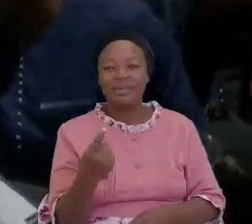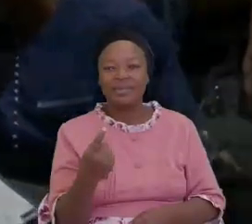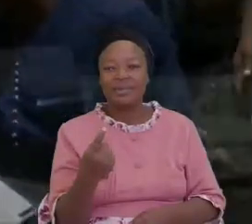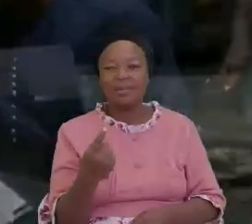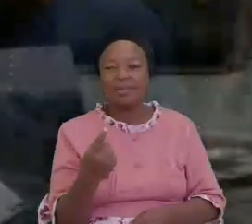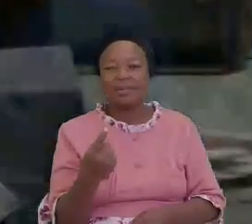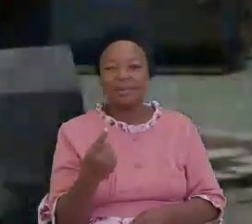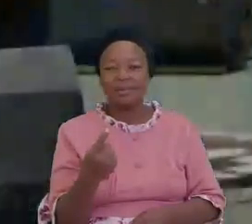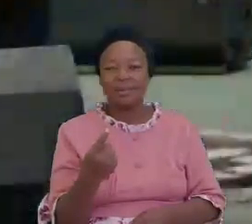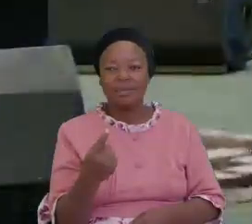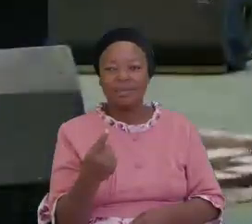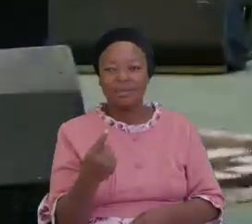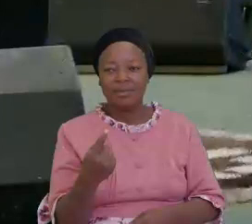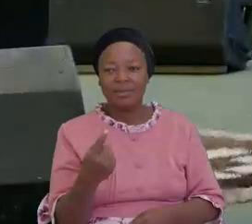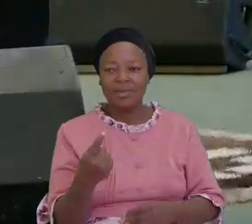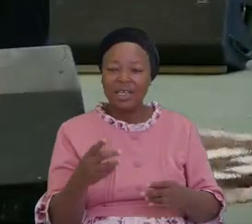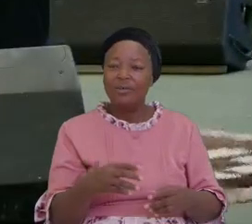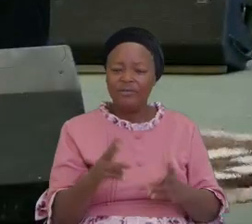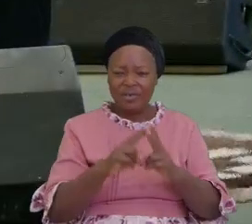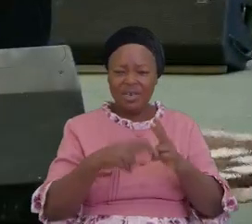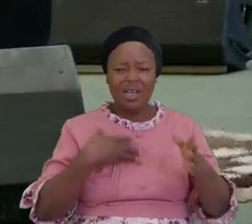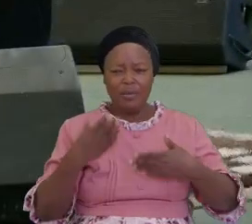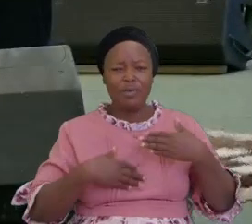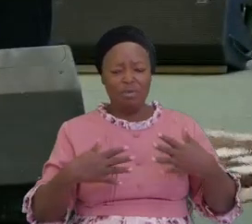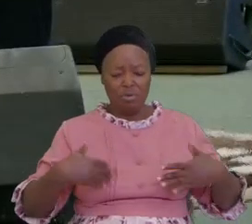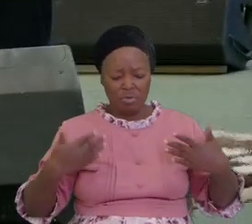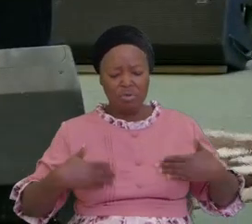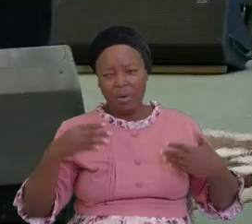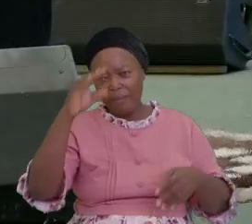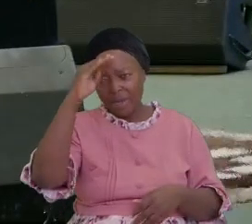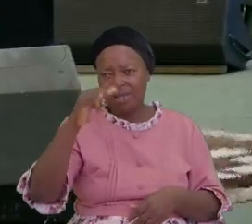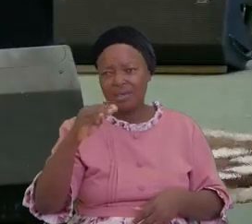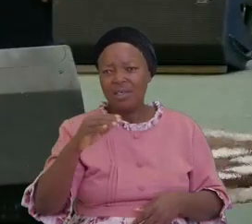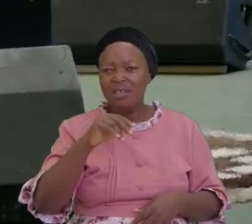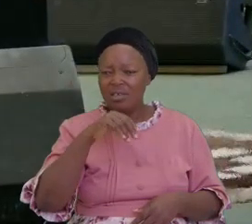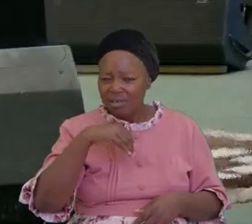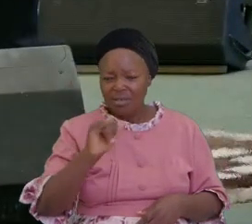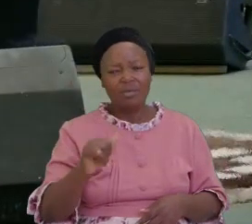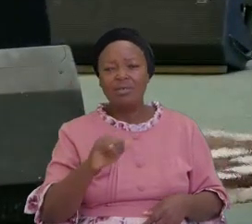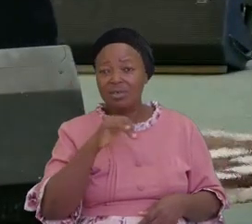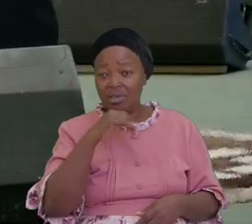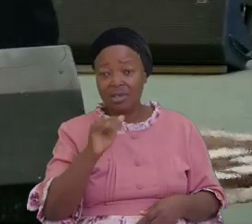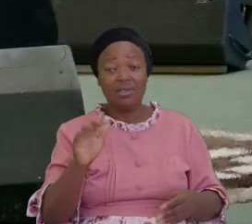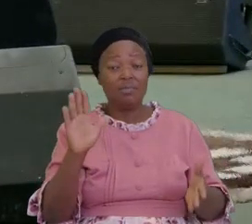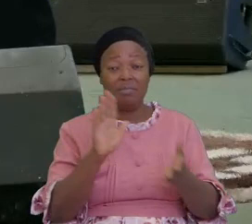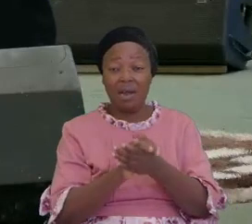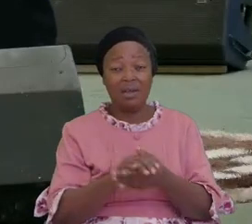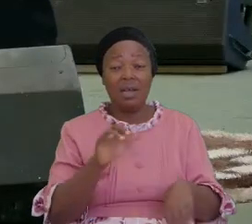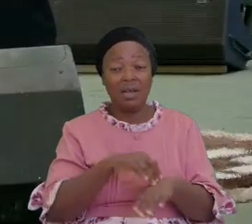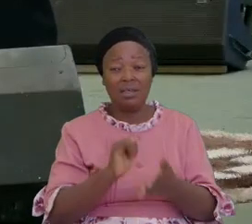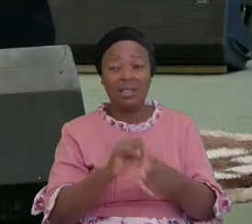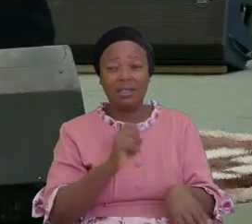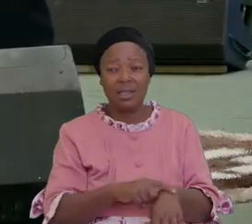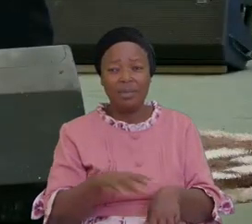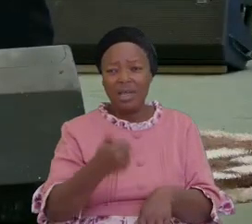I was a happy young man. I wasn't even married at that time. Just anywhere I want to go,